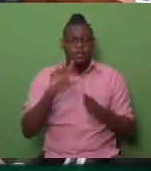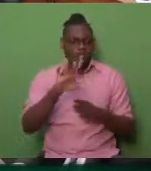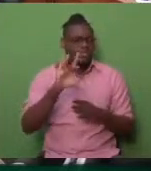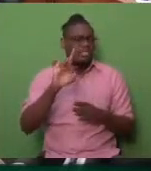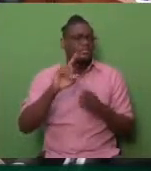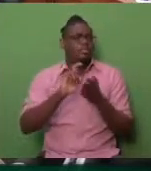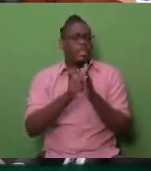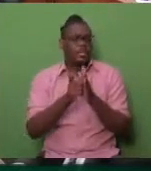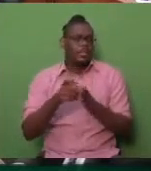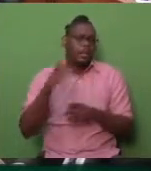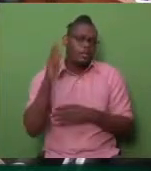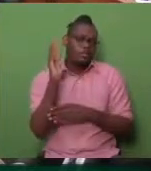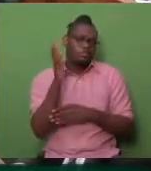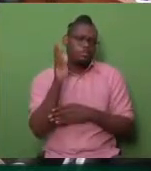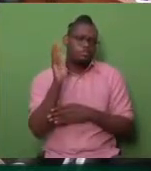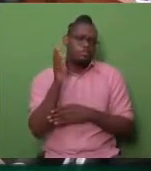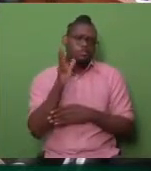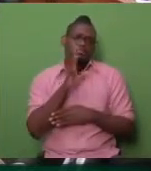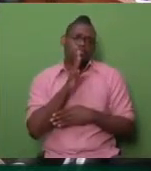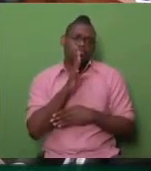Thank you very much, Madam Speaker.